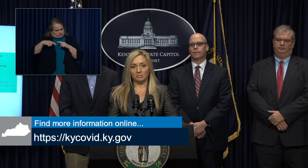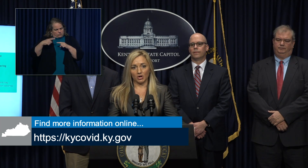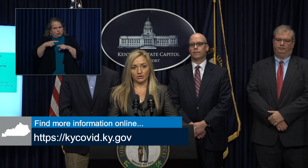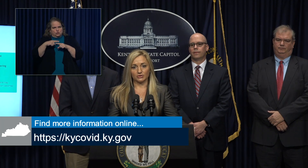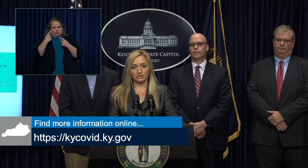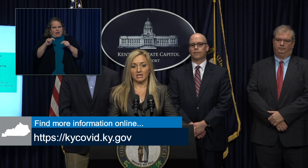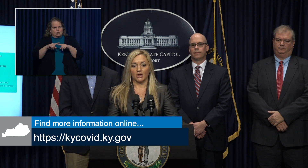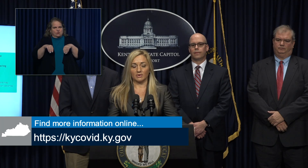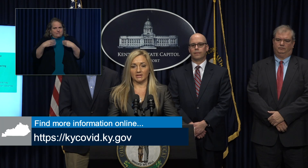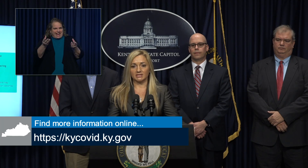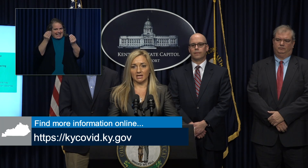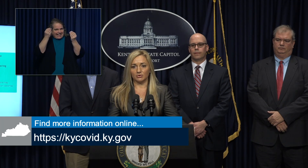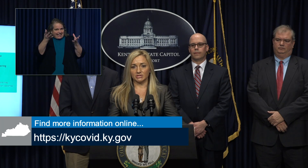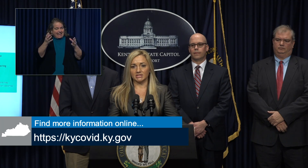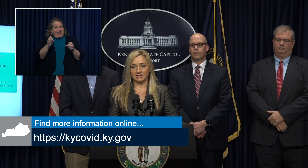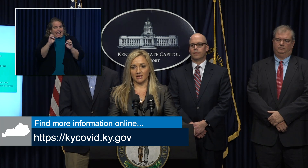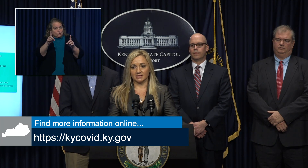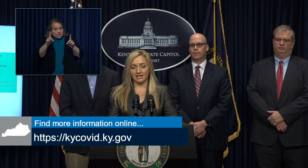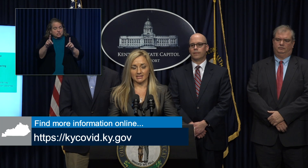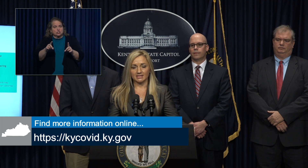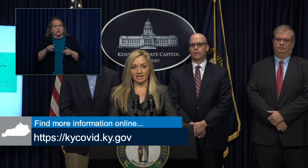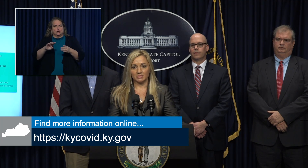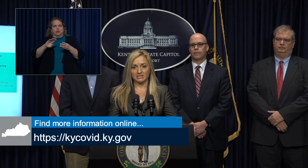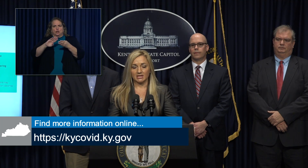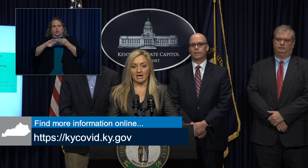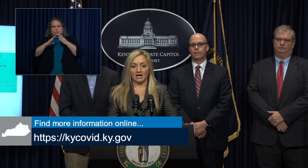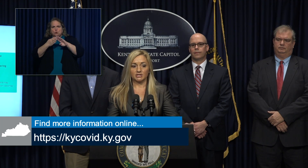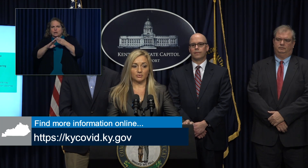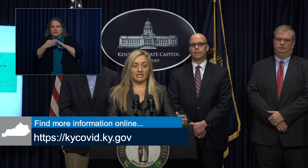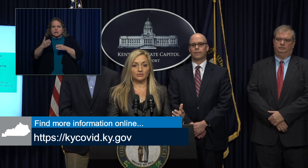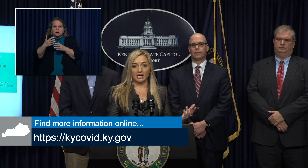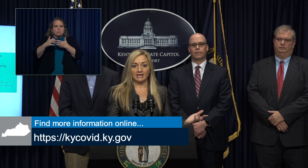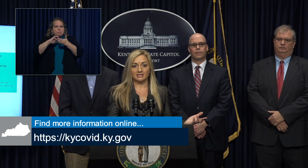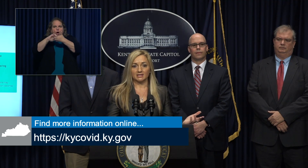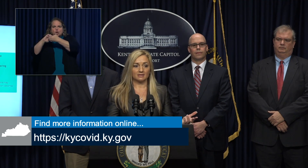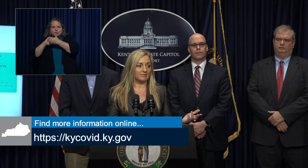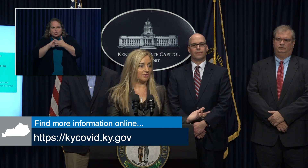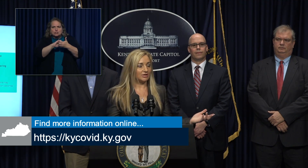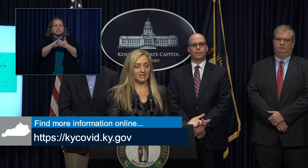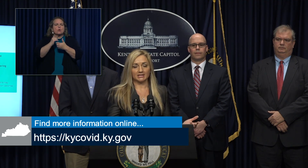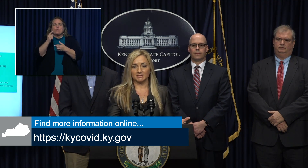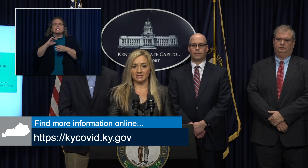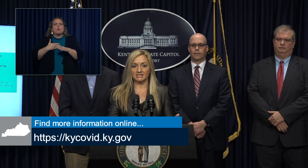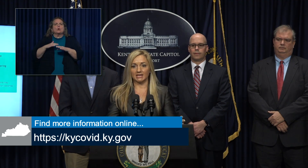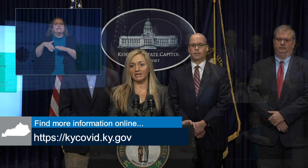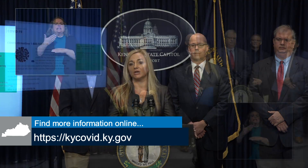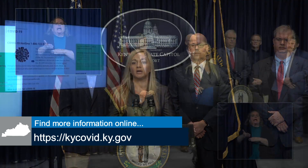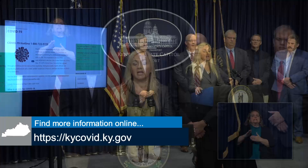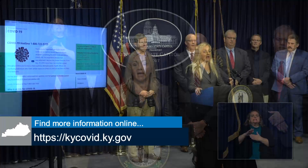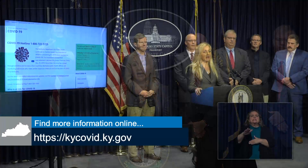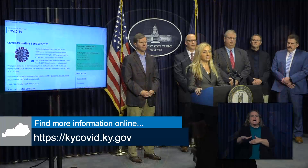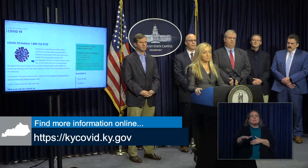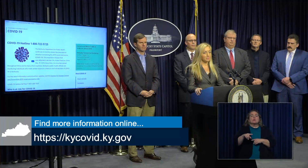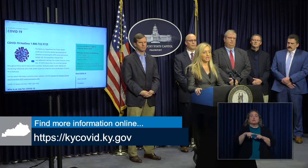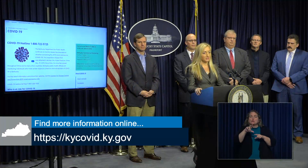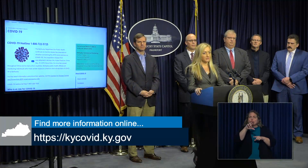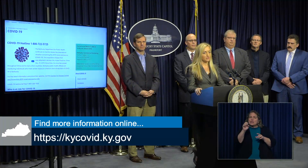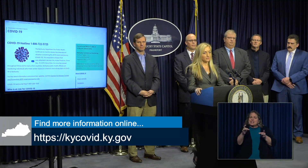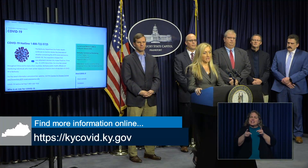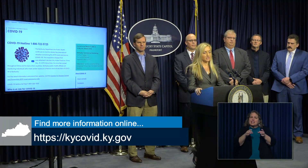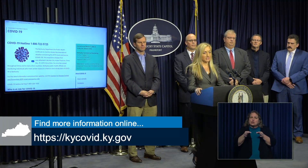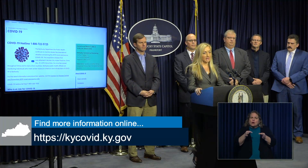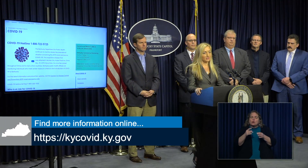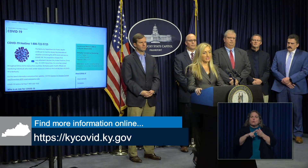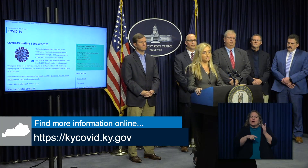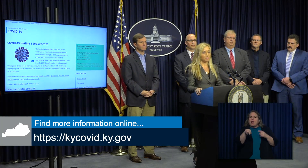our community partners around the table to discuss next steps. To reiterate everything that's been said here, as the public health official